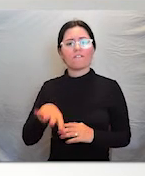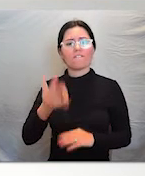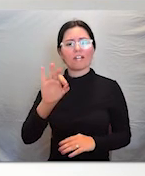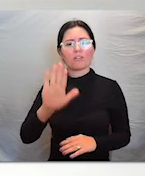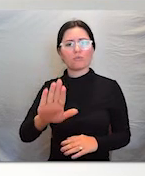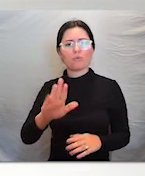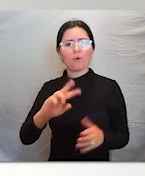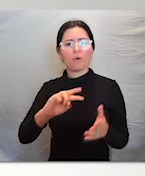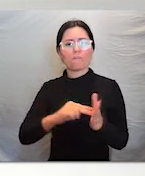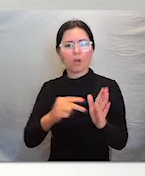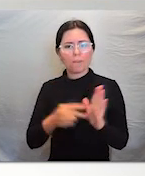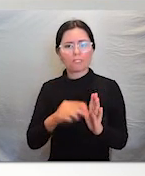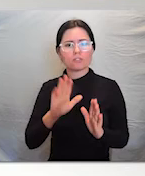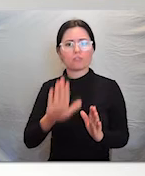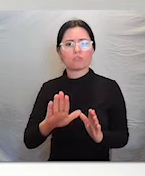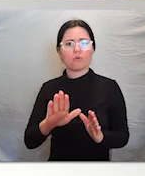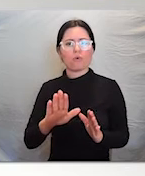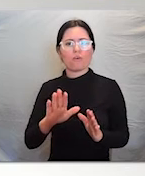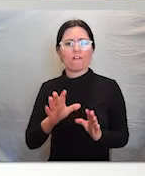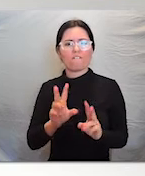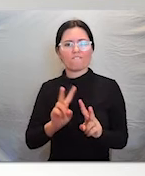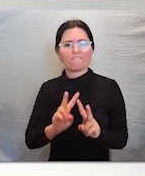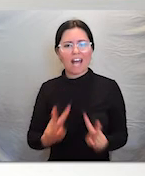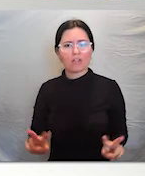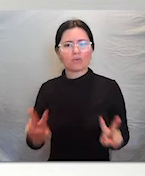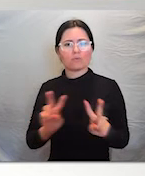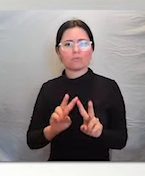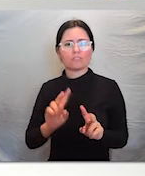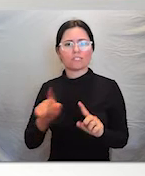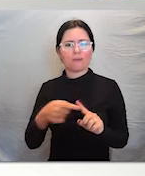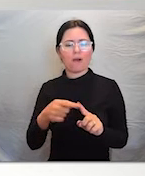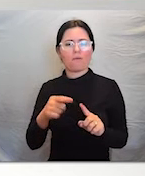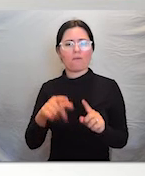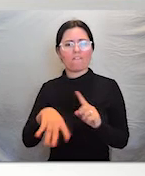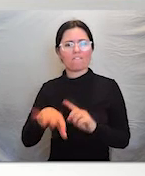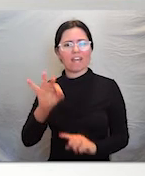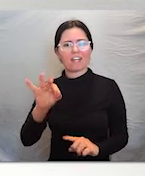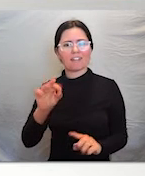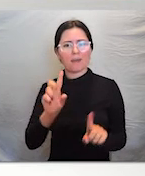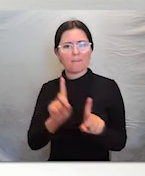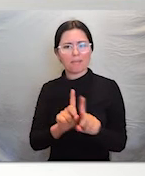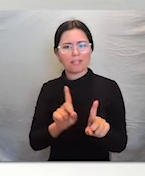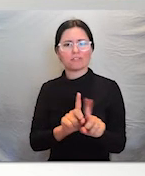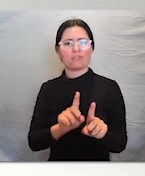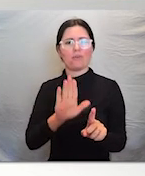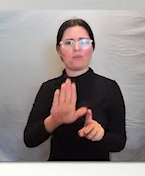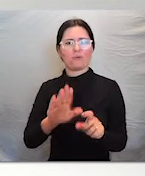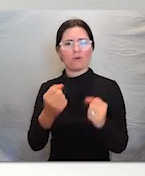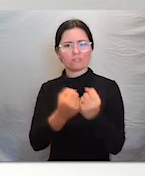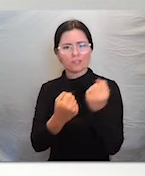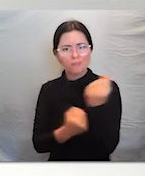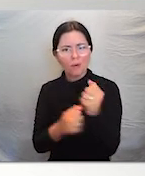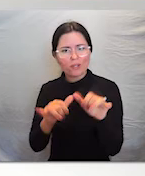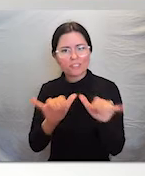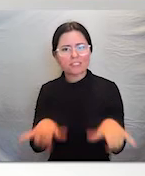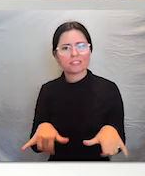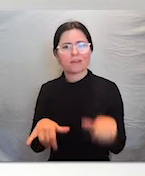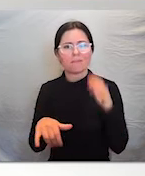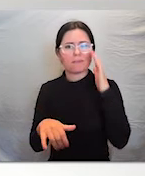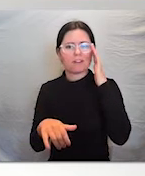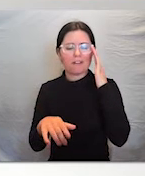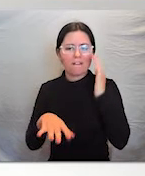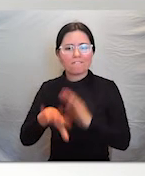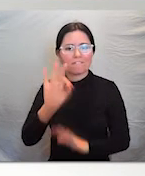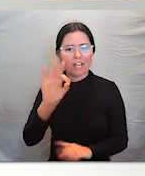principles, your values. It's about finding a mentor or your support system. It could be friends that you